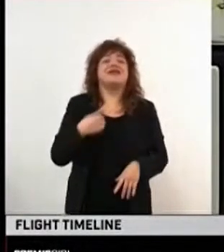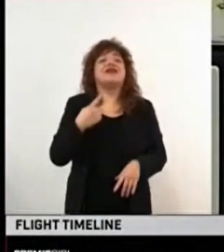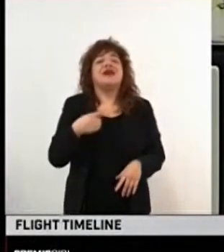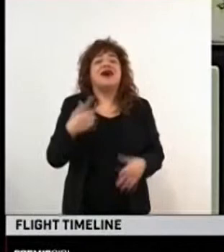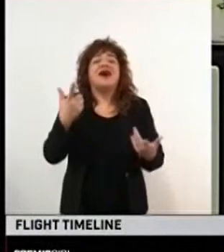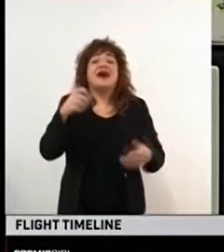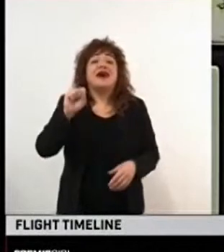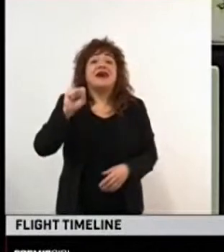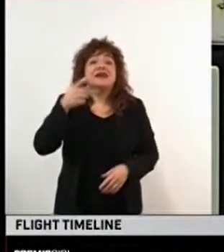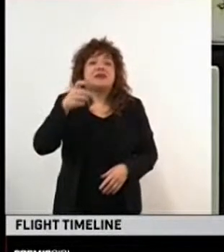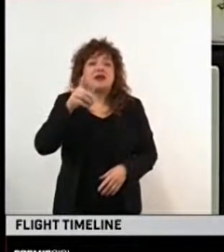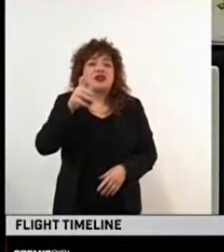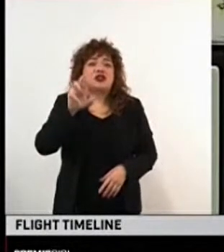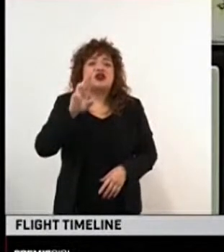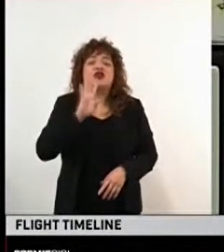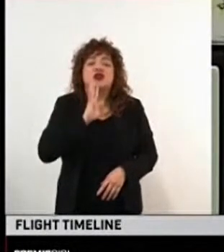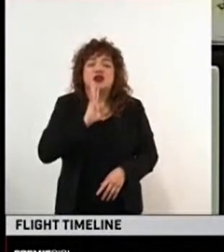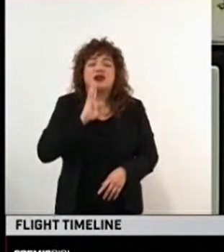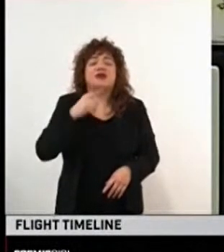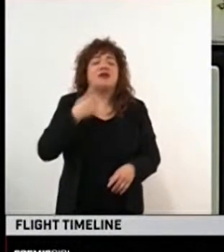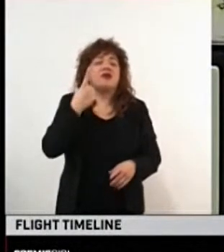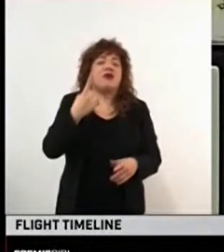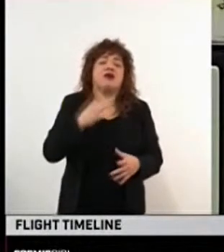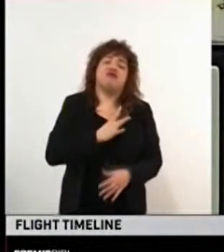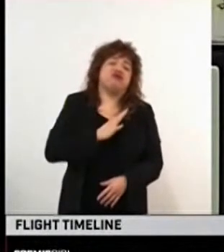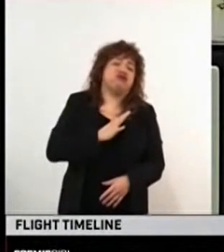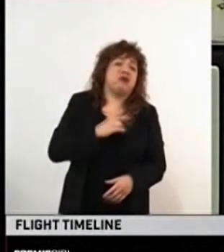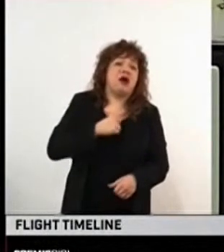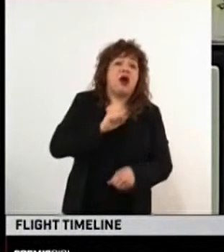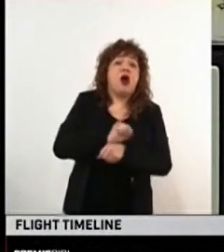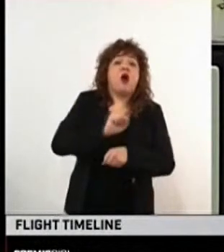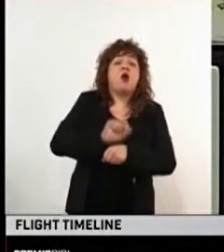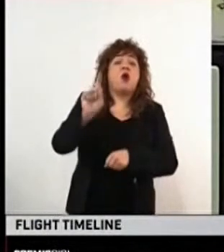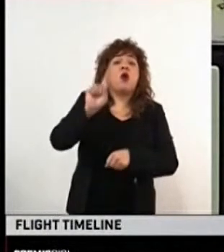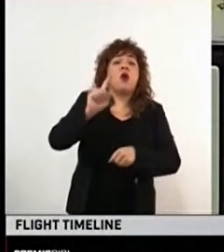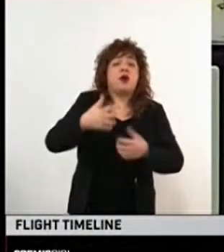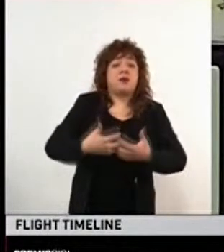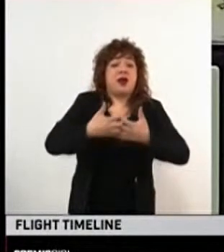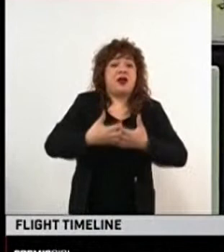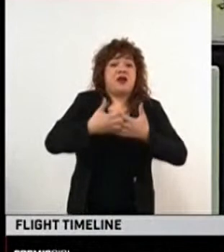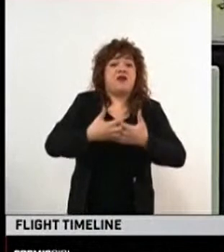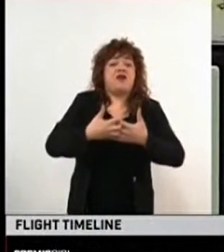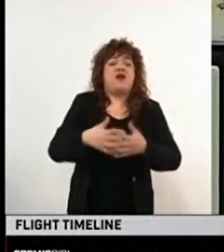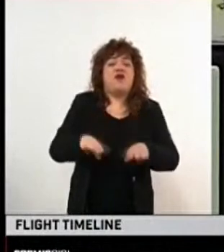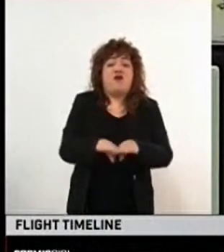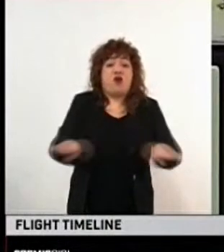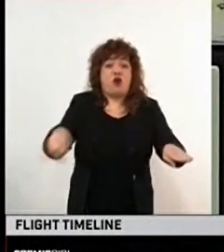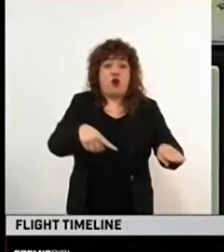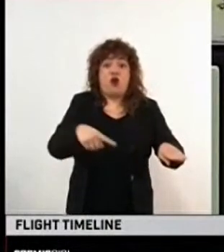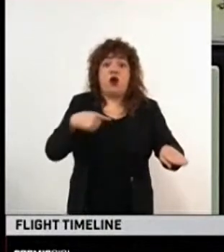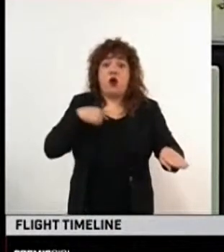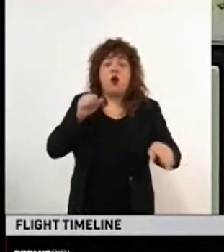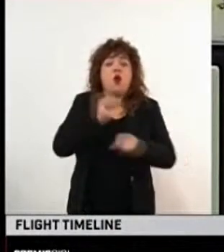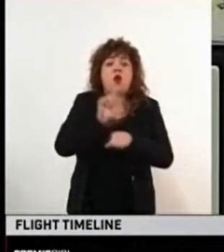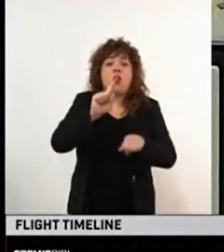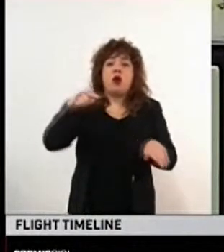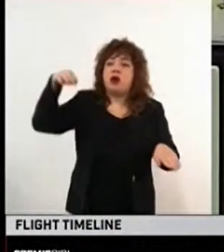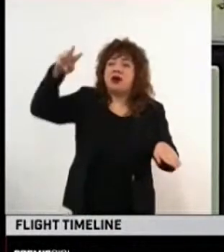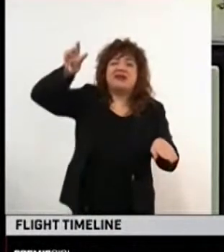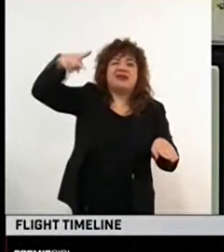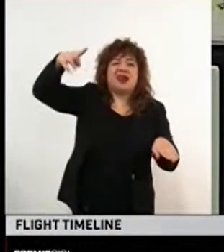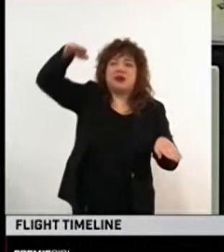working at Virgin Orbit. I work above the manufacturing shop floor, and we have like a nice window overseeing the whole flooring. So you